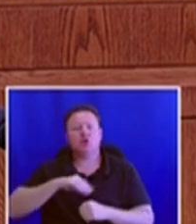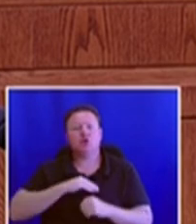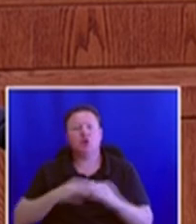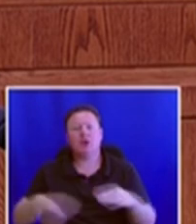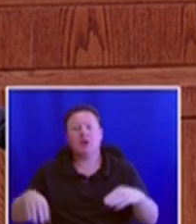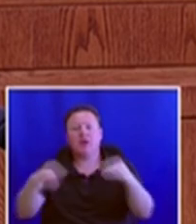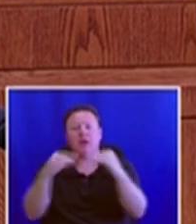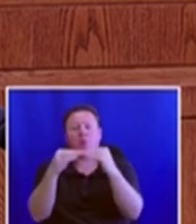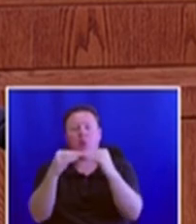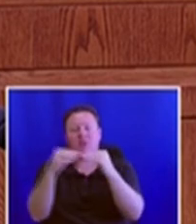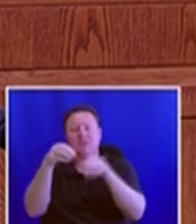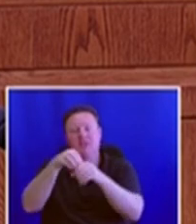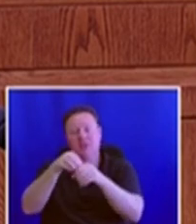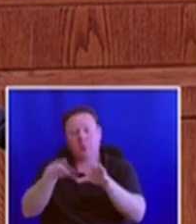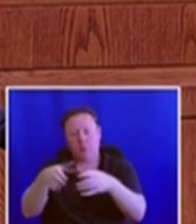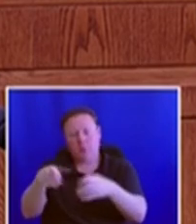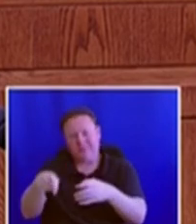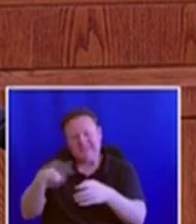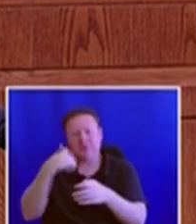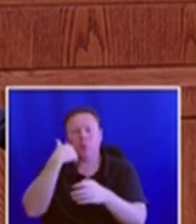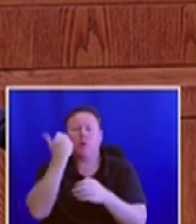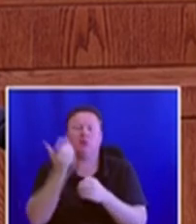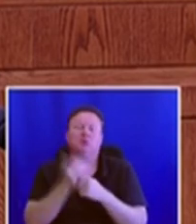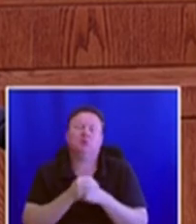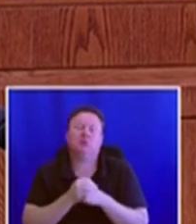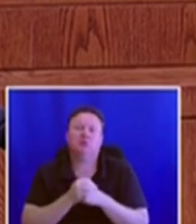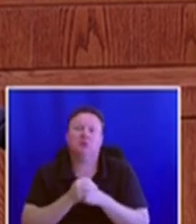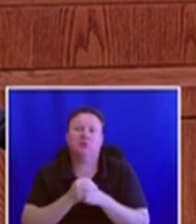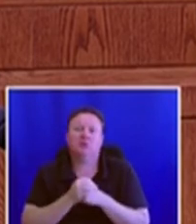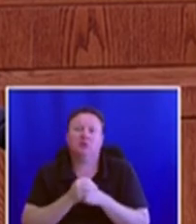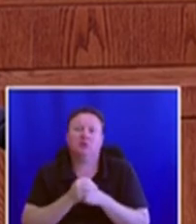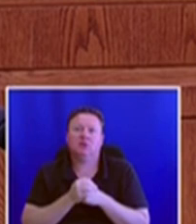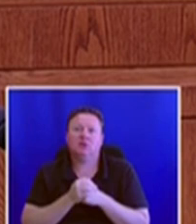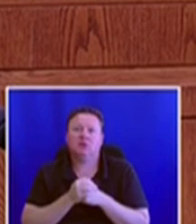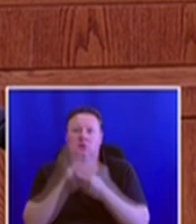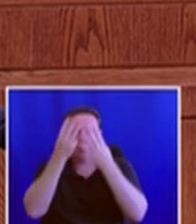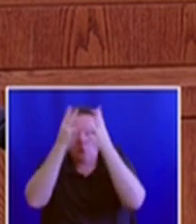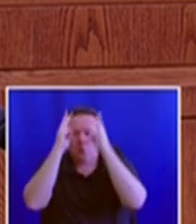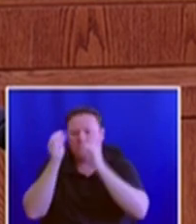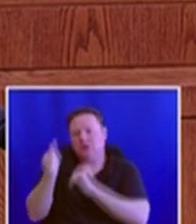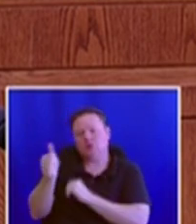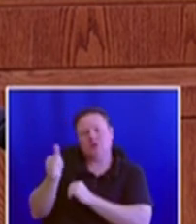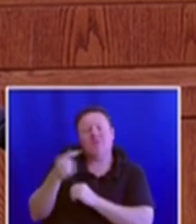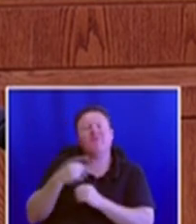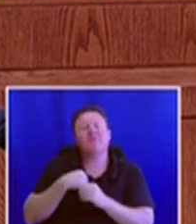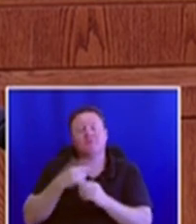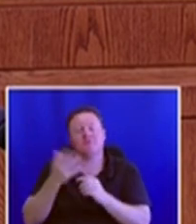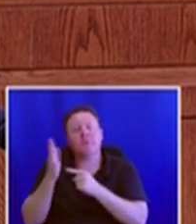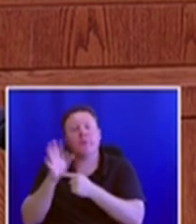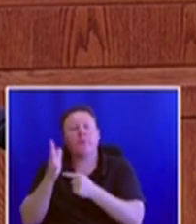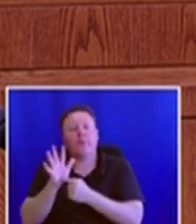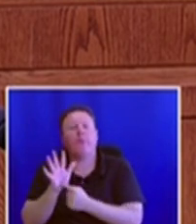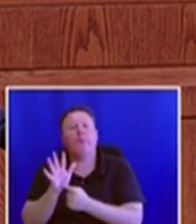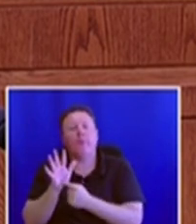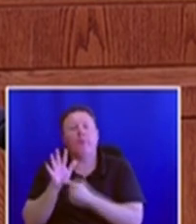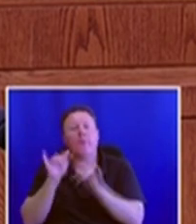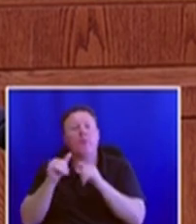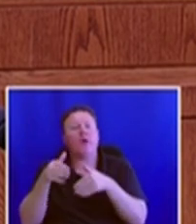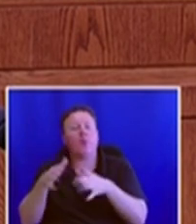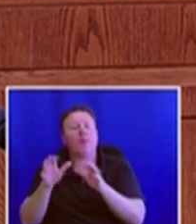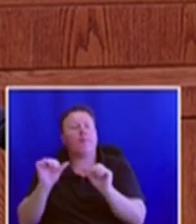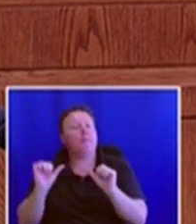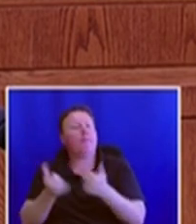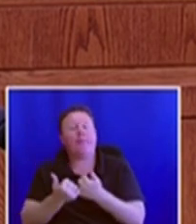within this institution. She certainly distinguished herself in that way as